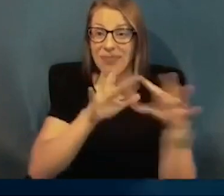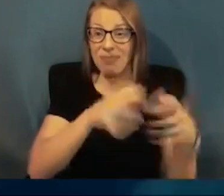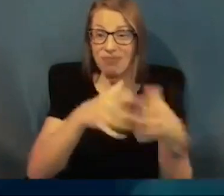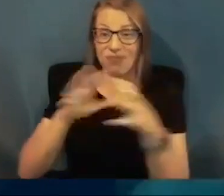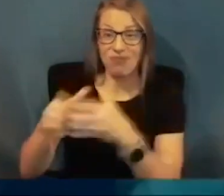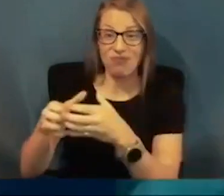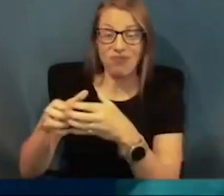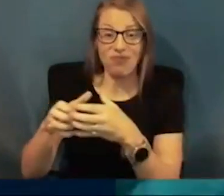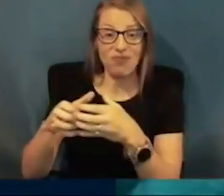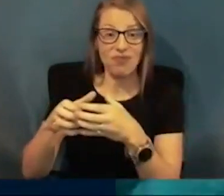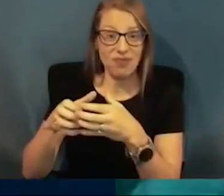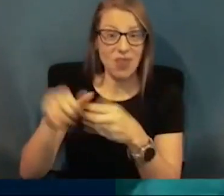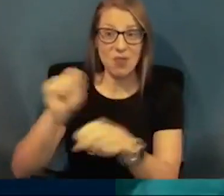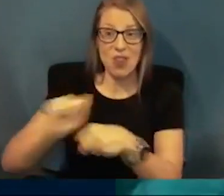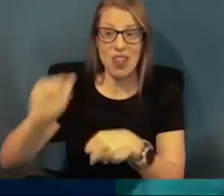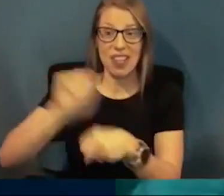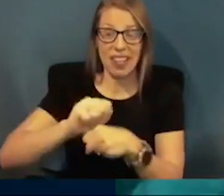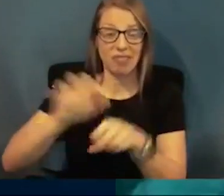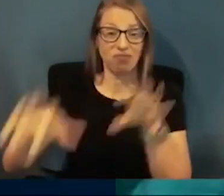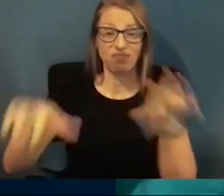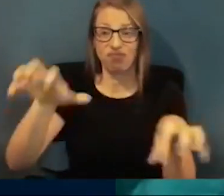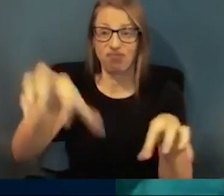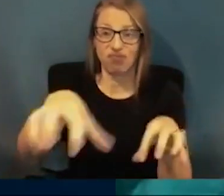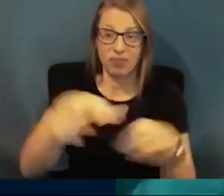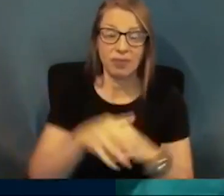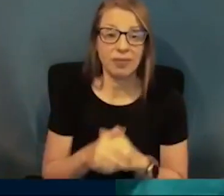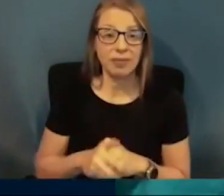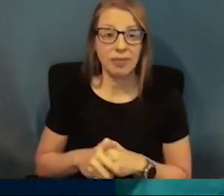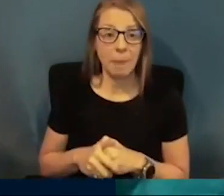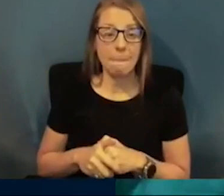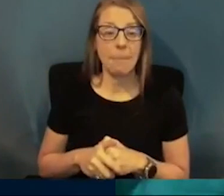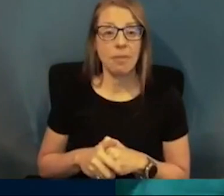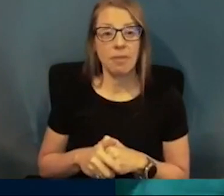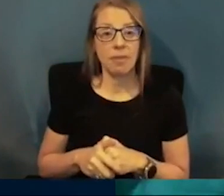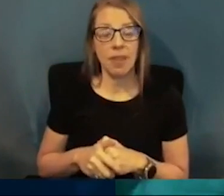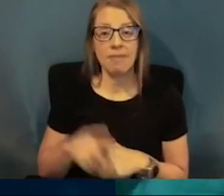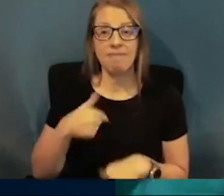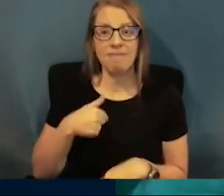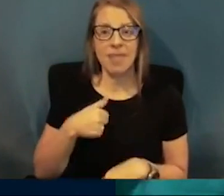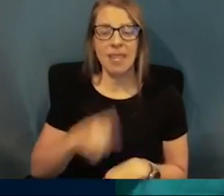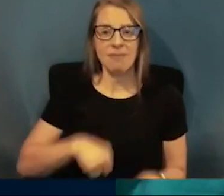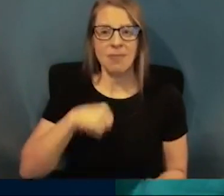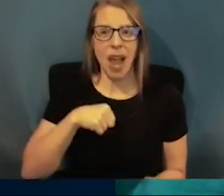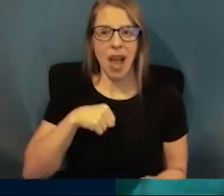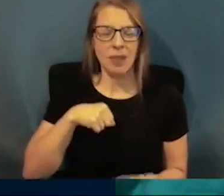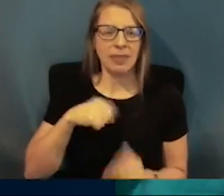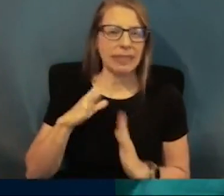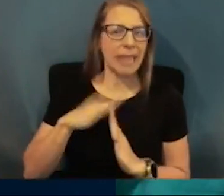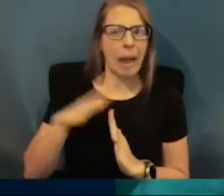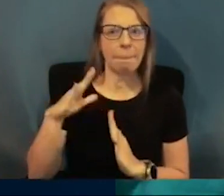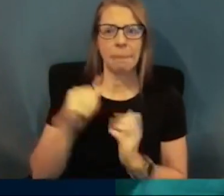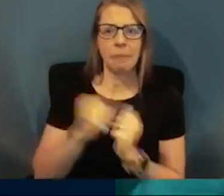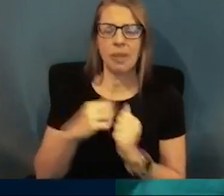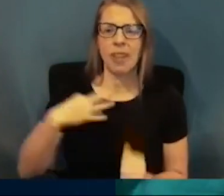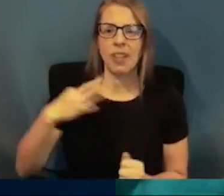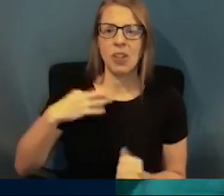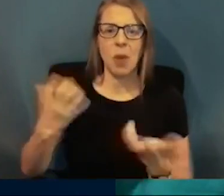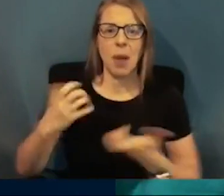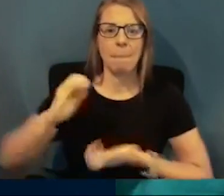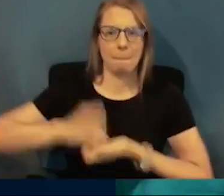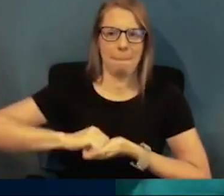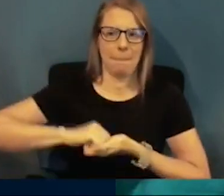work. Right. And I have to say that I think what I'm most proud of with our volunteers is the partnerships we built